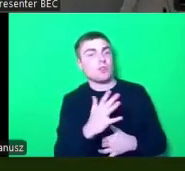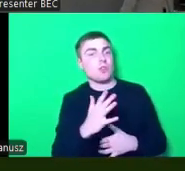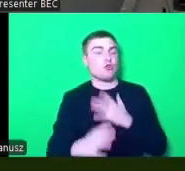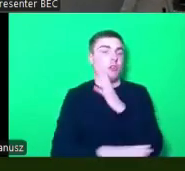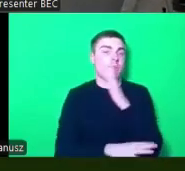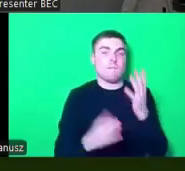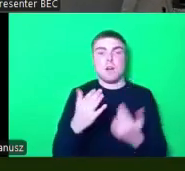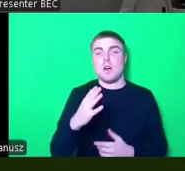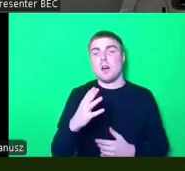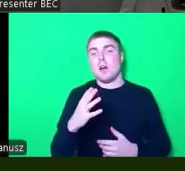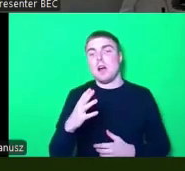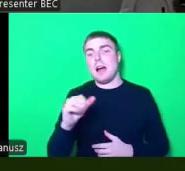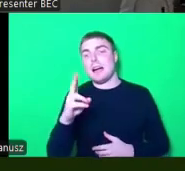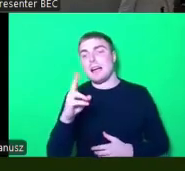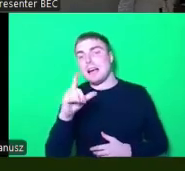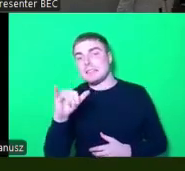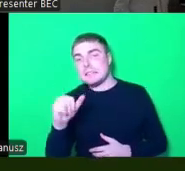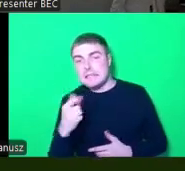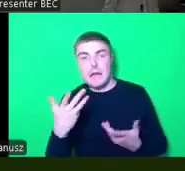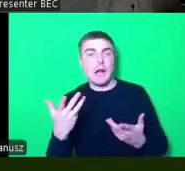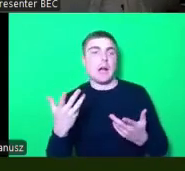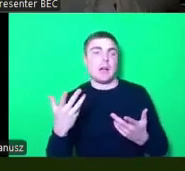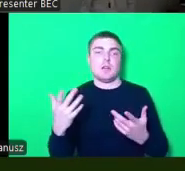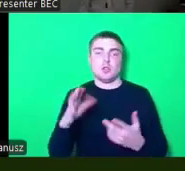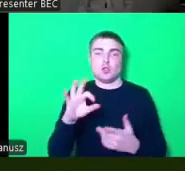not be there, there might be even